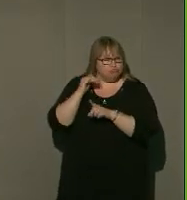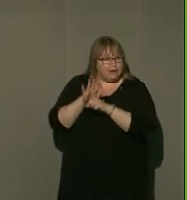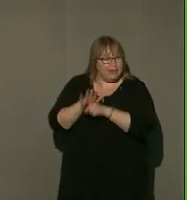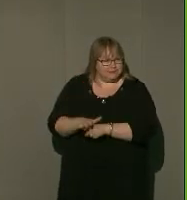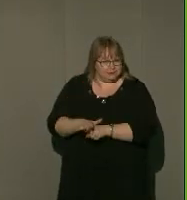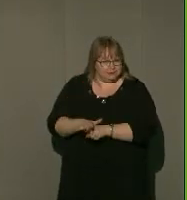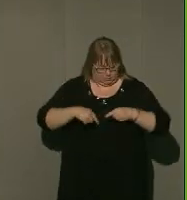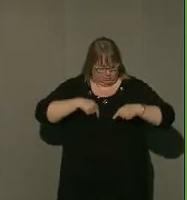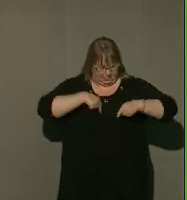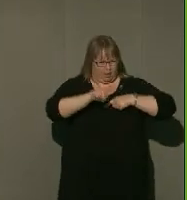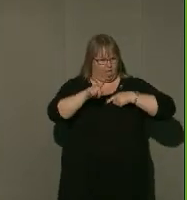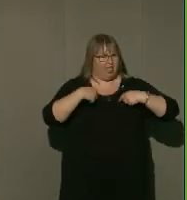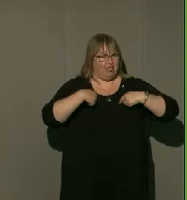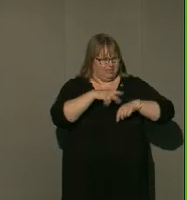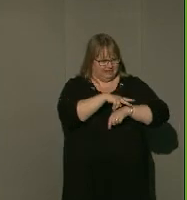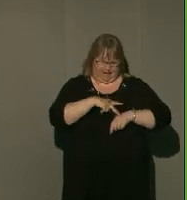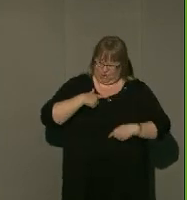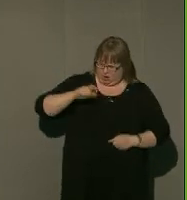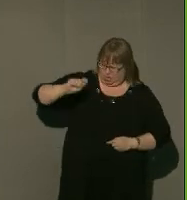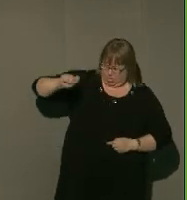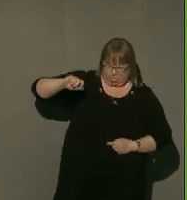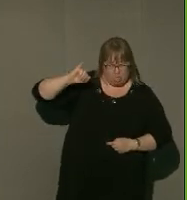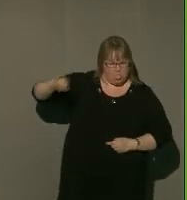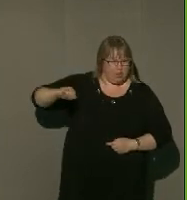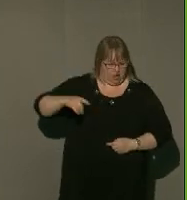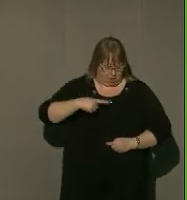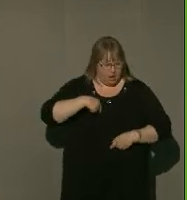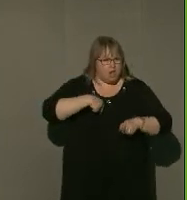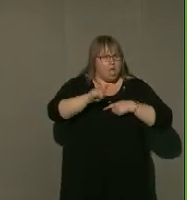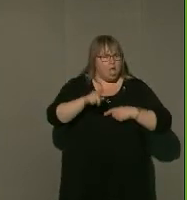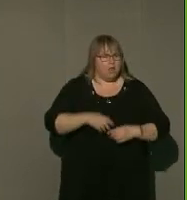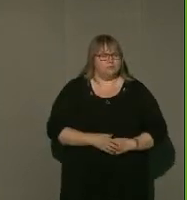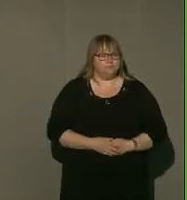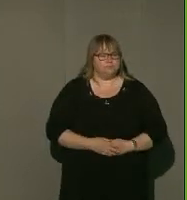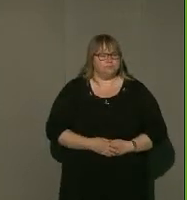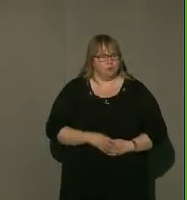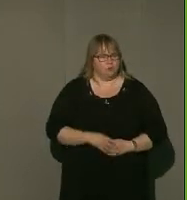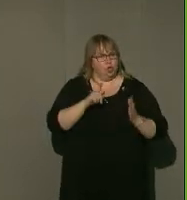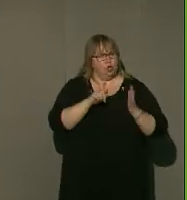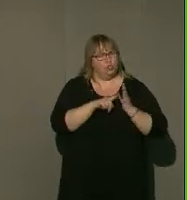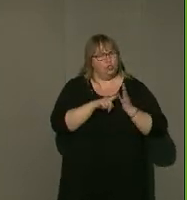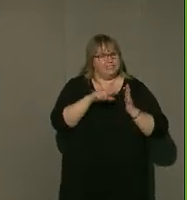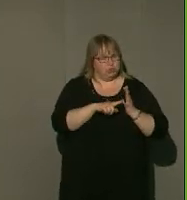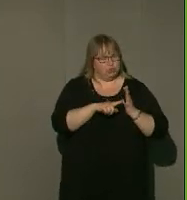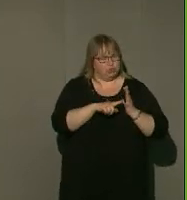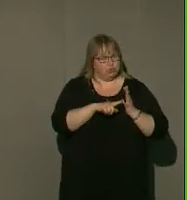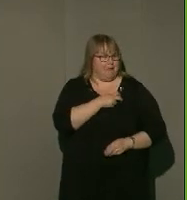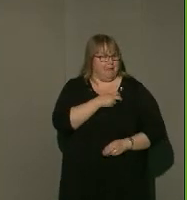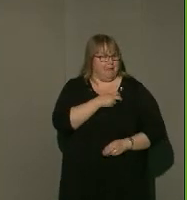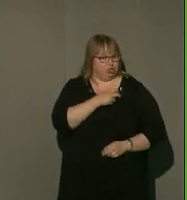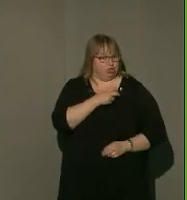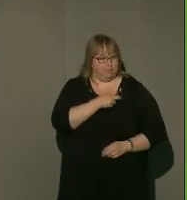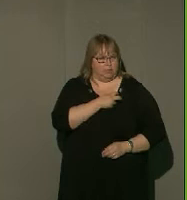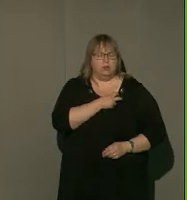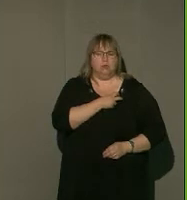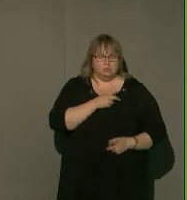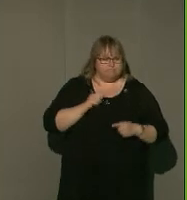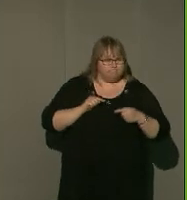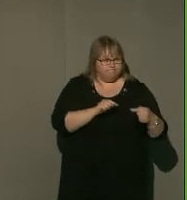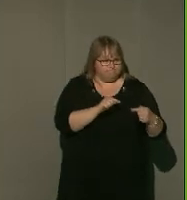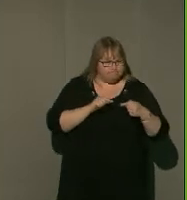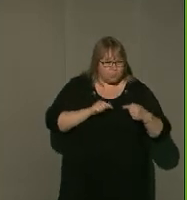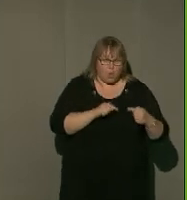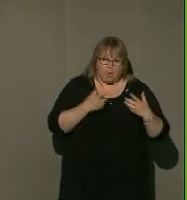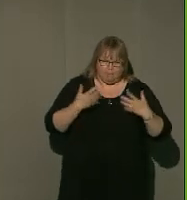dismissal. The party notes that since David arrived at the branch, UCU membership has risen and the branch has achieved victories on pay,